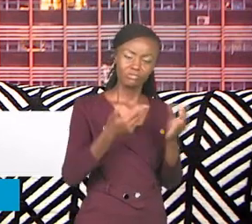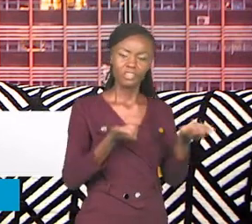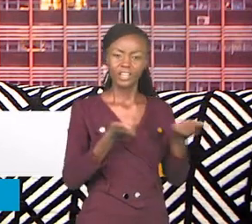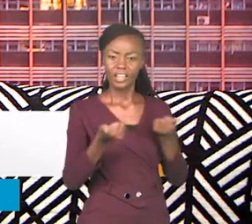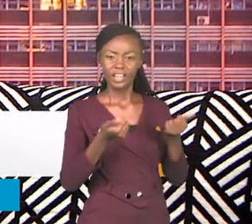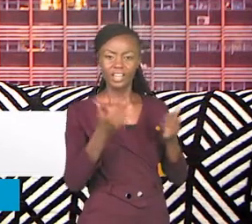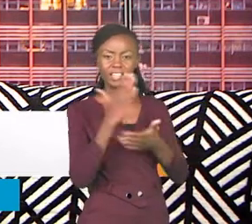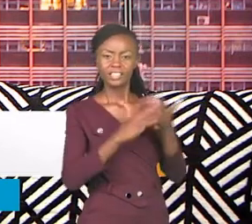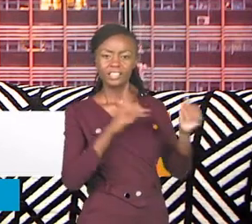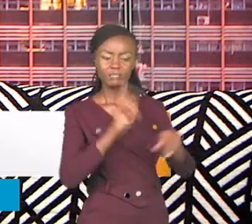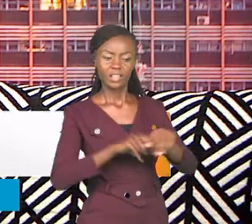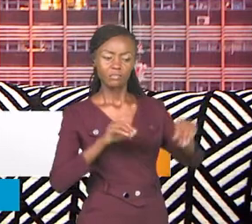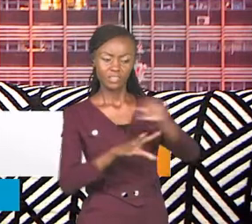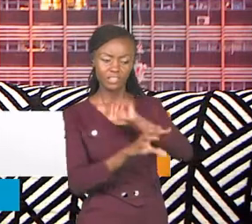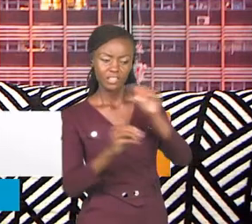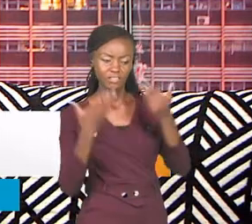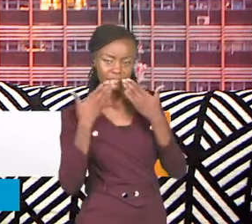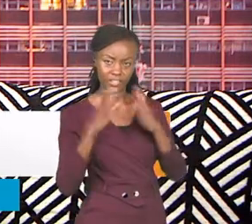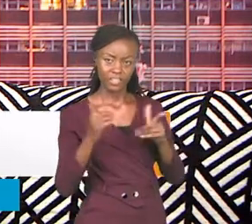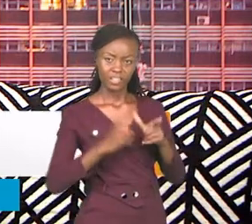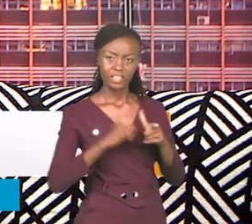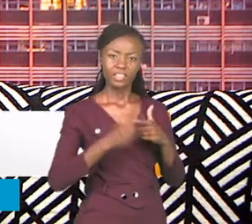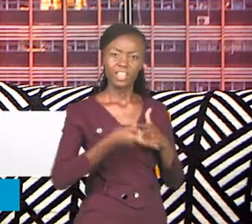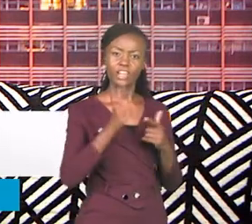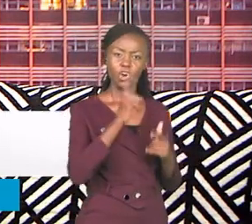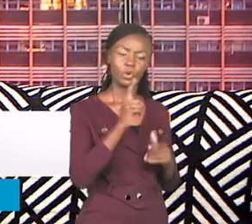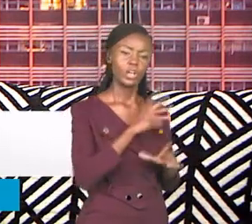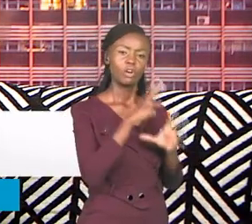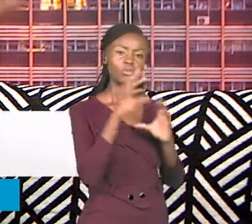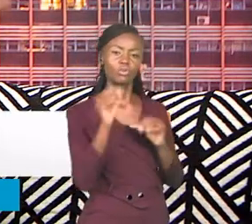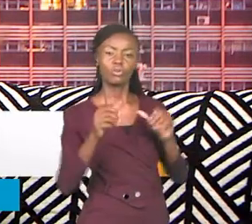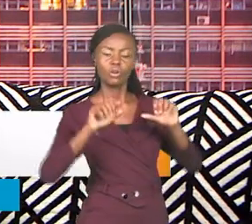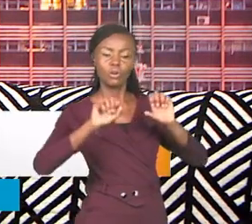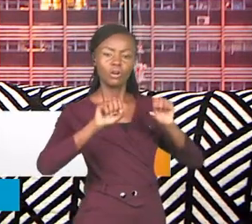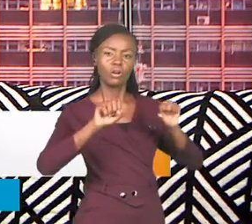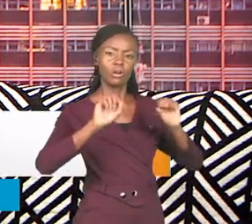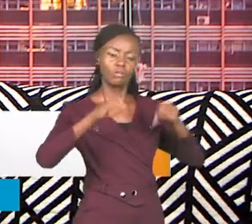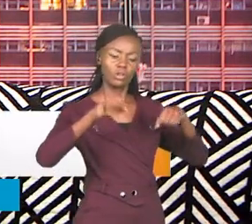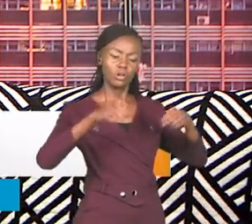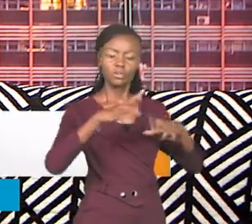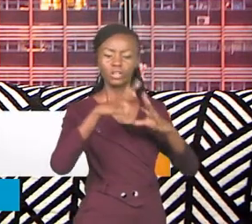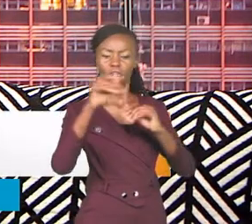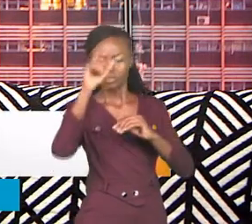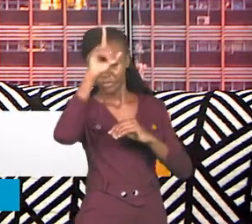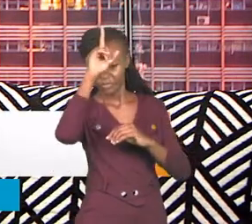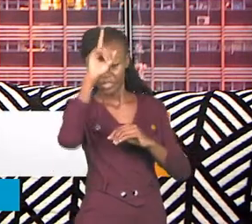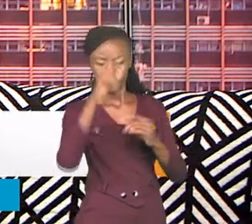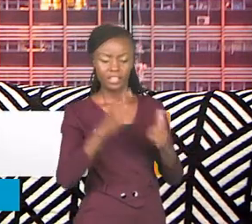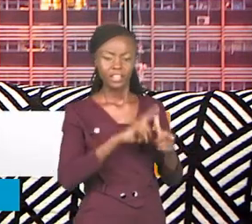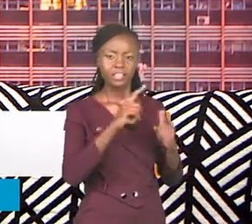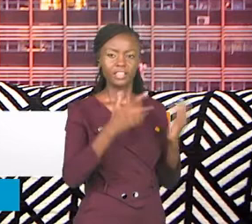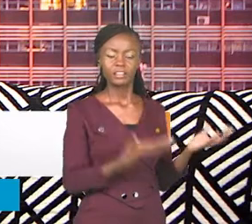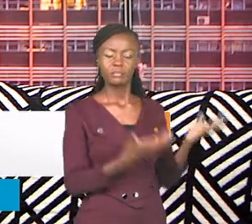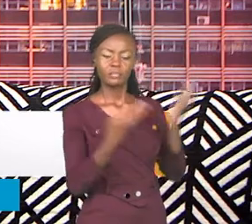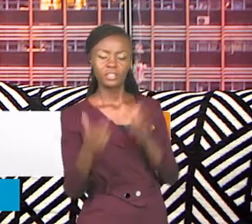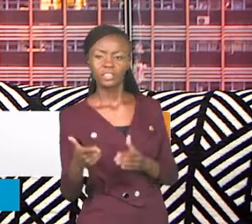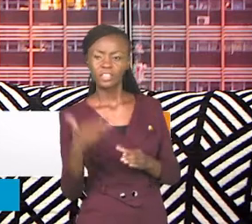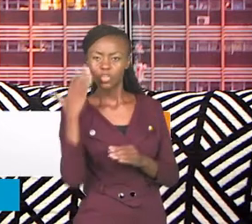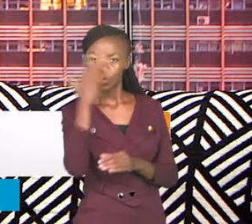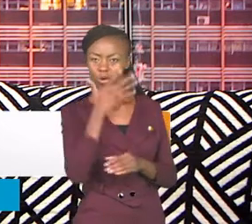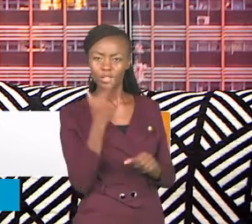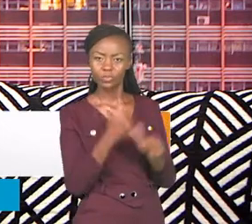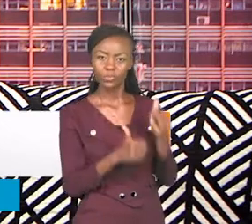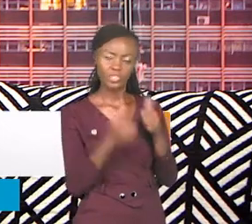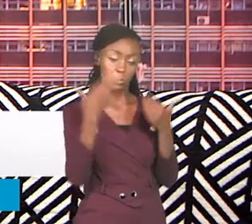somewhere and you just order for this guy, you send up a border guy and he runs him to some village somewhere. He brings you this oil. You